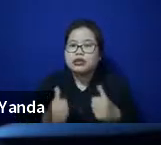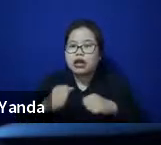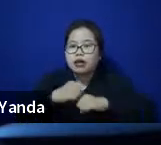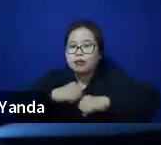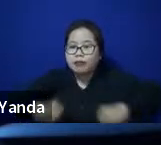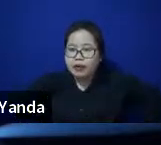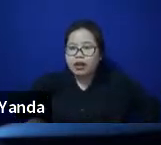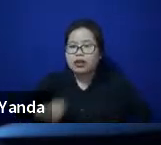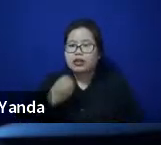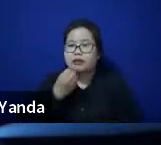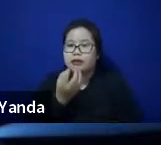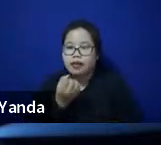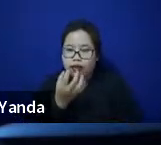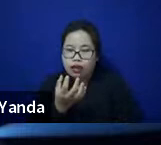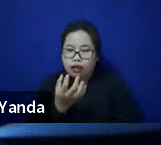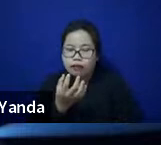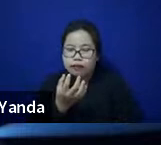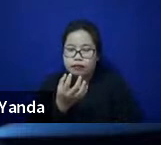that.